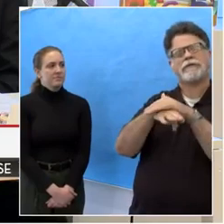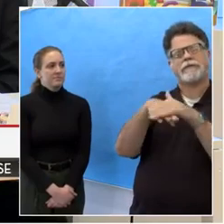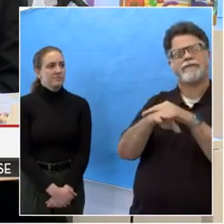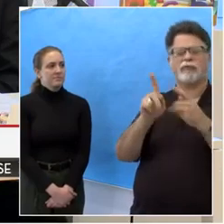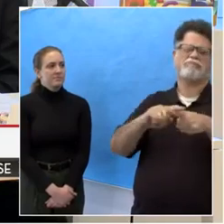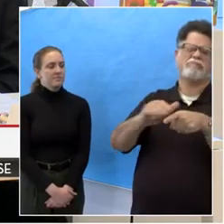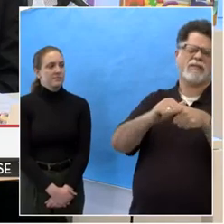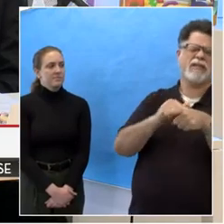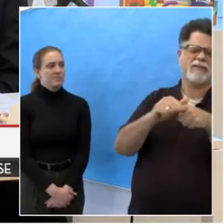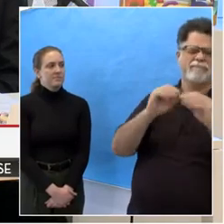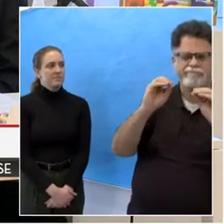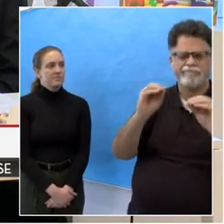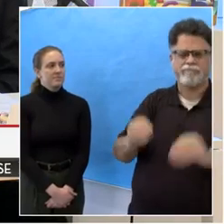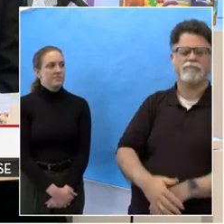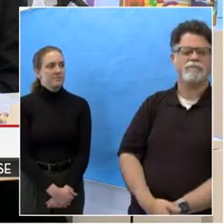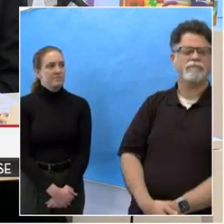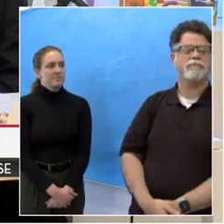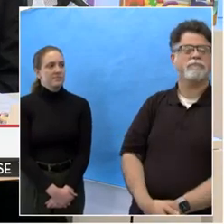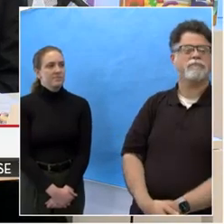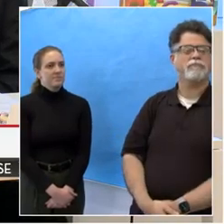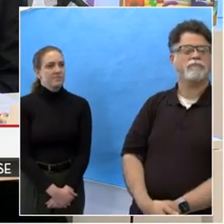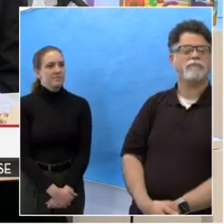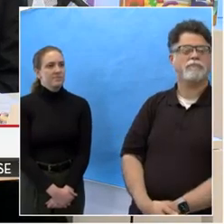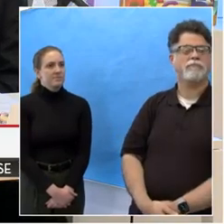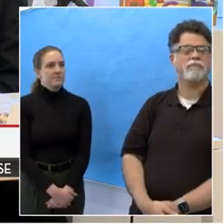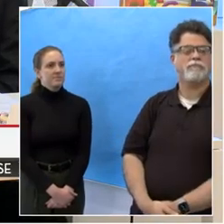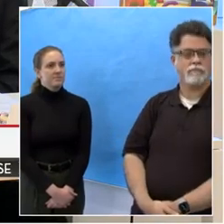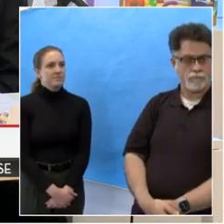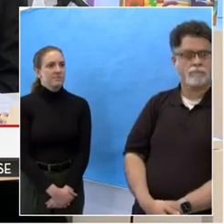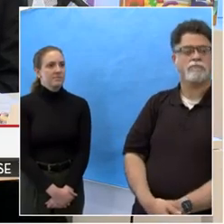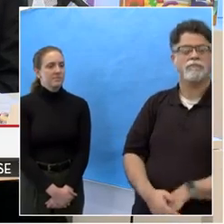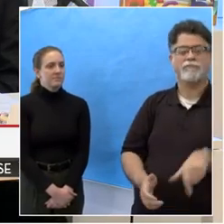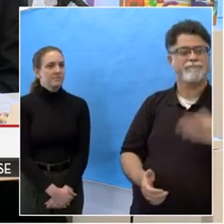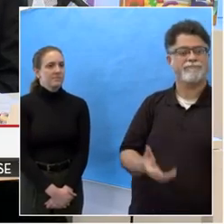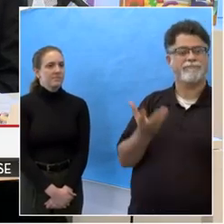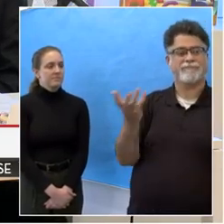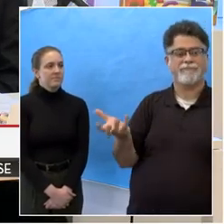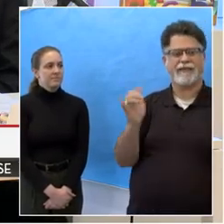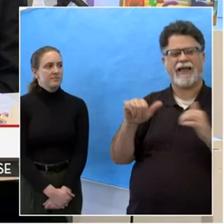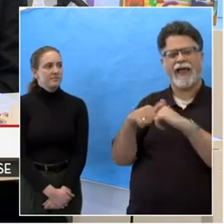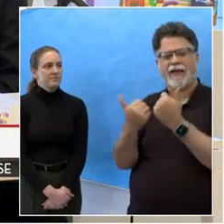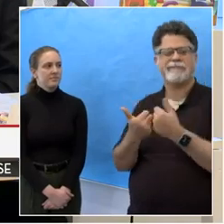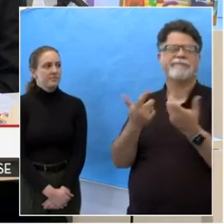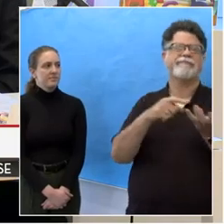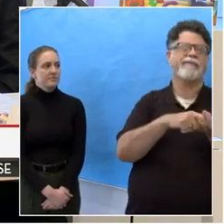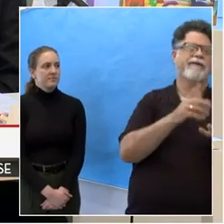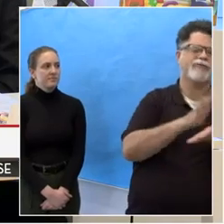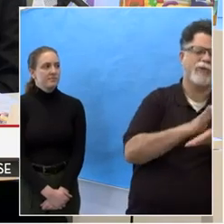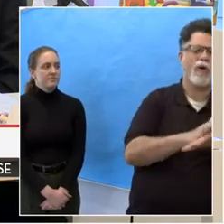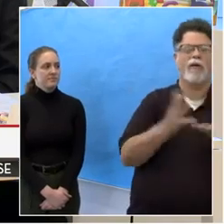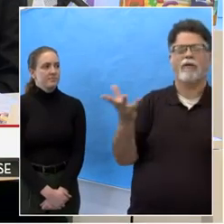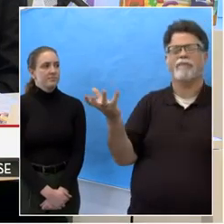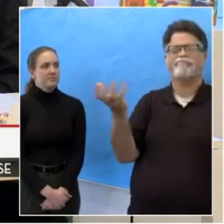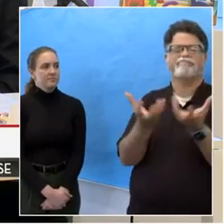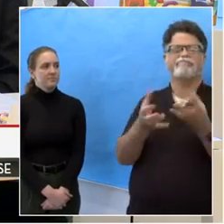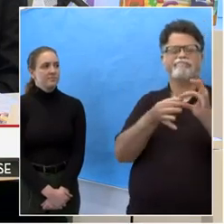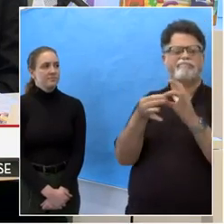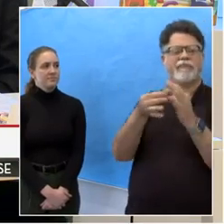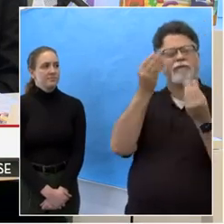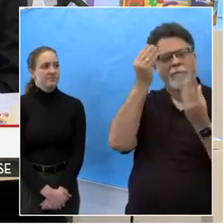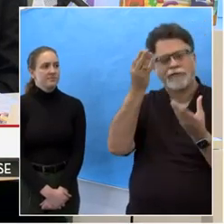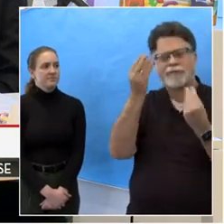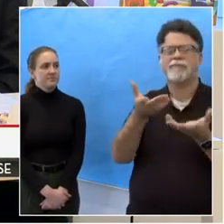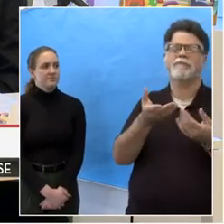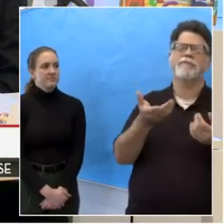dots are connected? How do we make sure that there is both information about the resources and possibilities, as well as follow-on